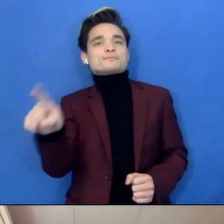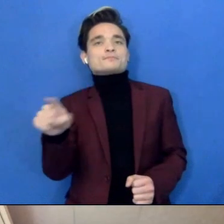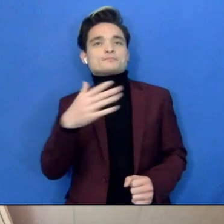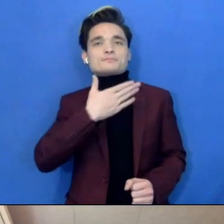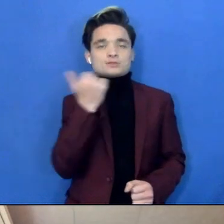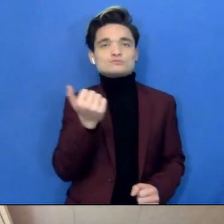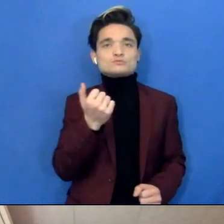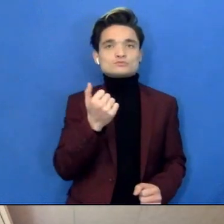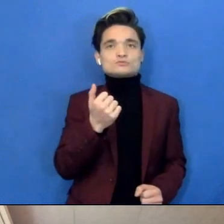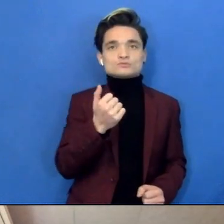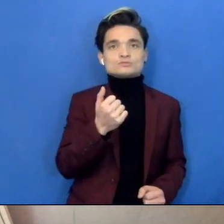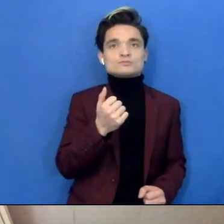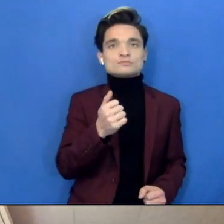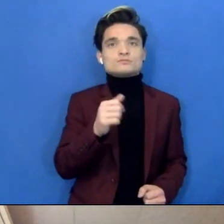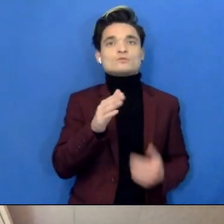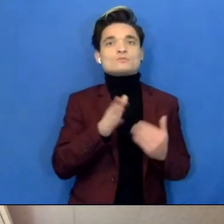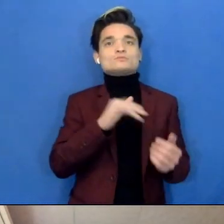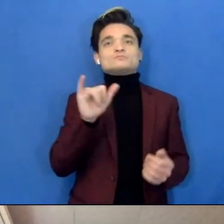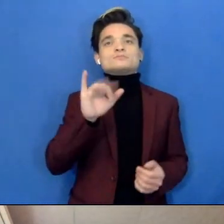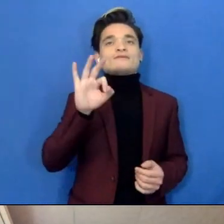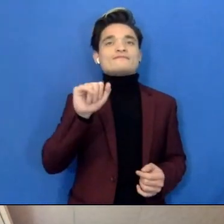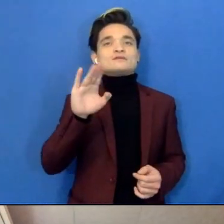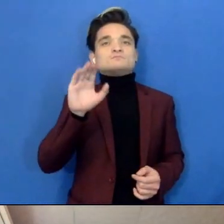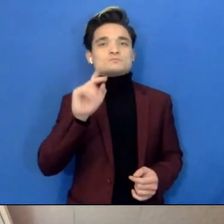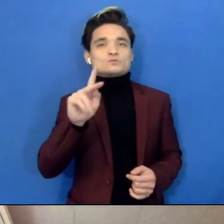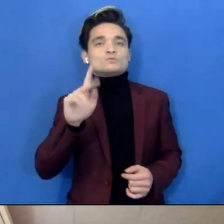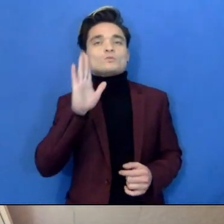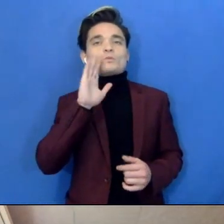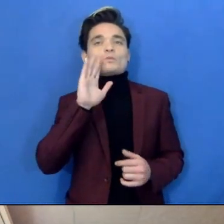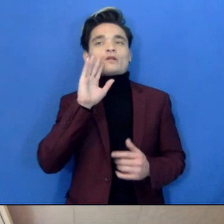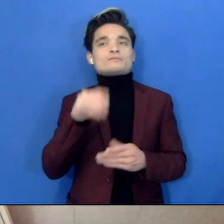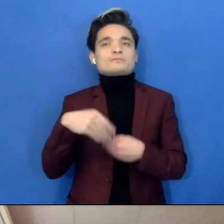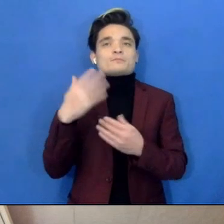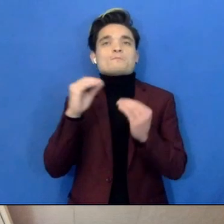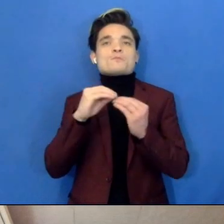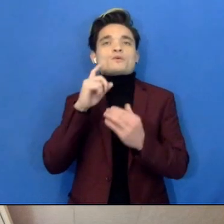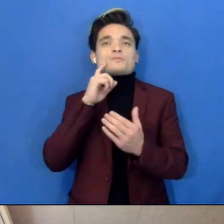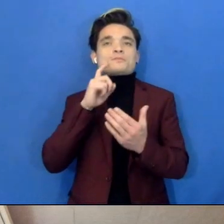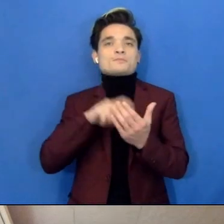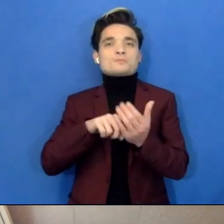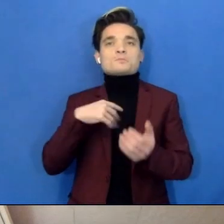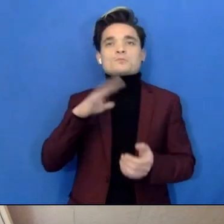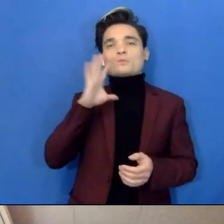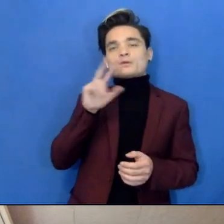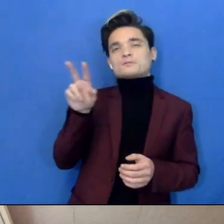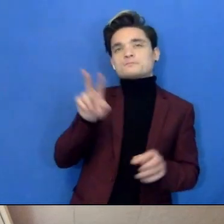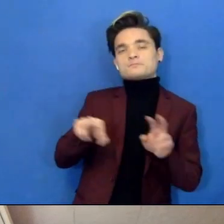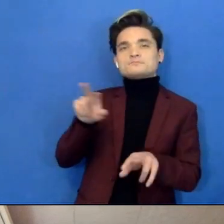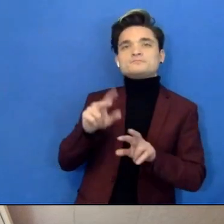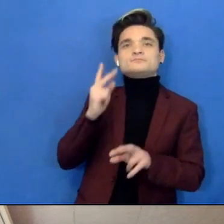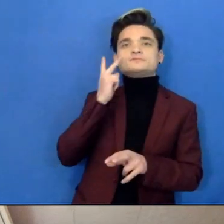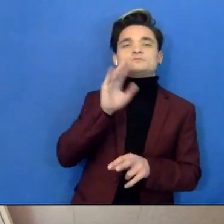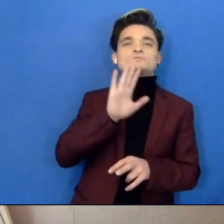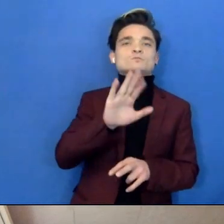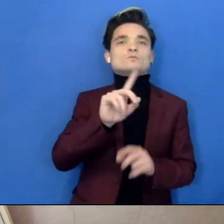always going there and seeing what questions you're asking, and possibly we will asking these questions